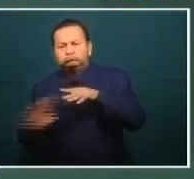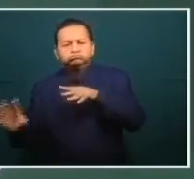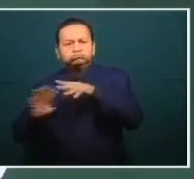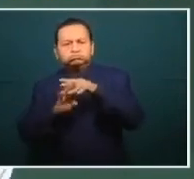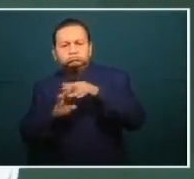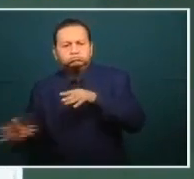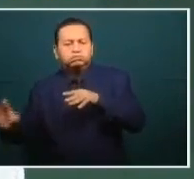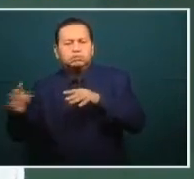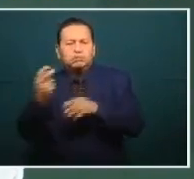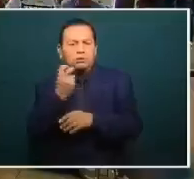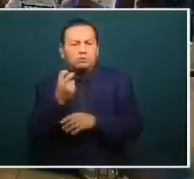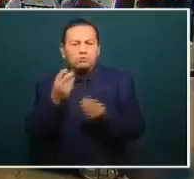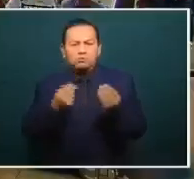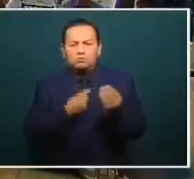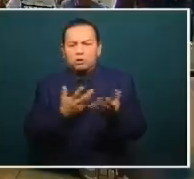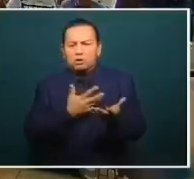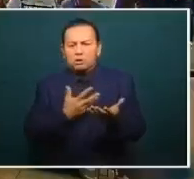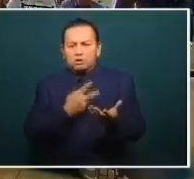And that is why